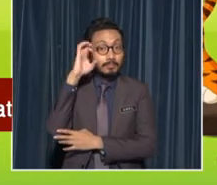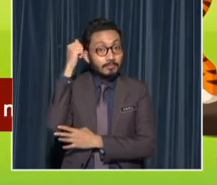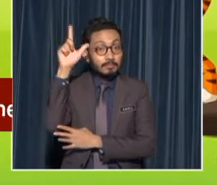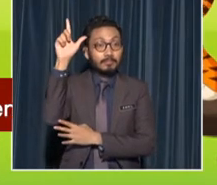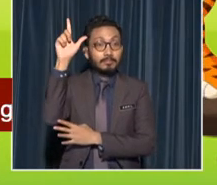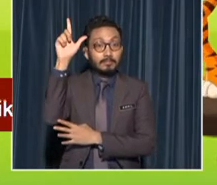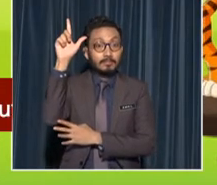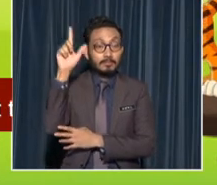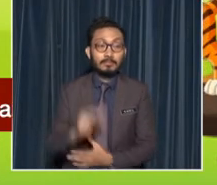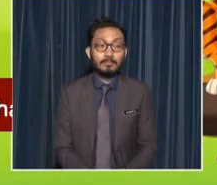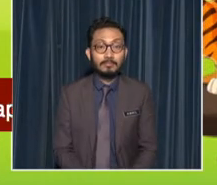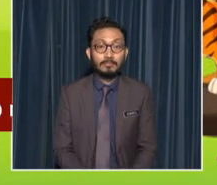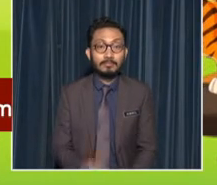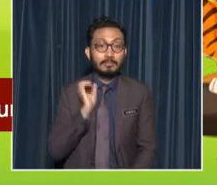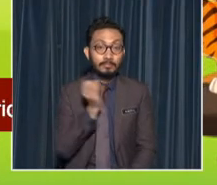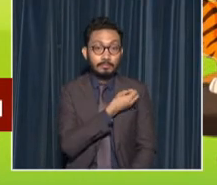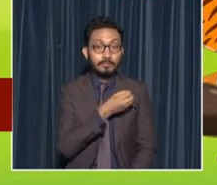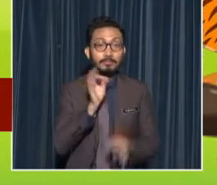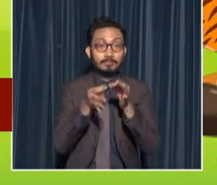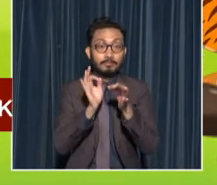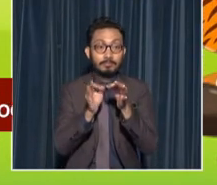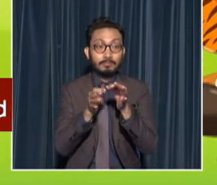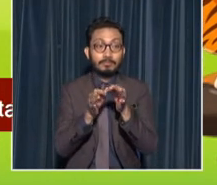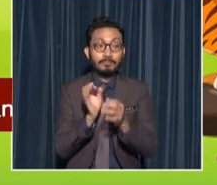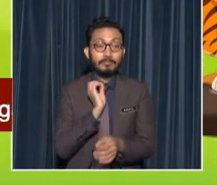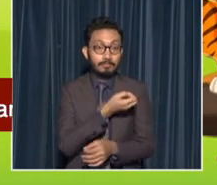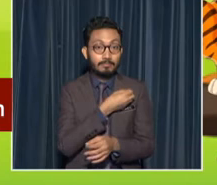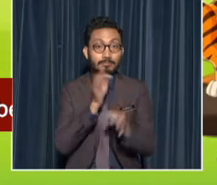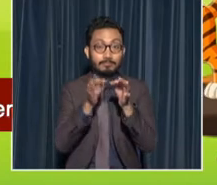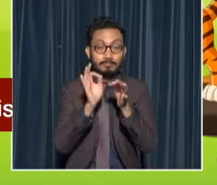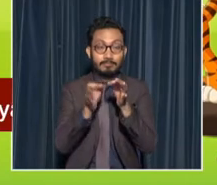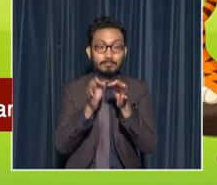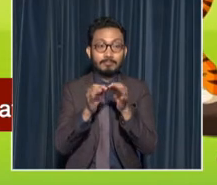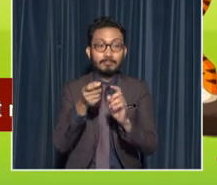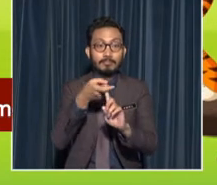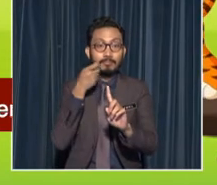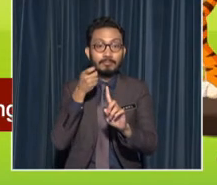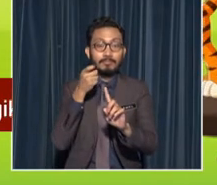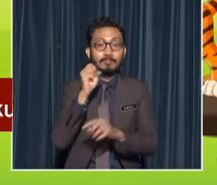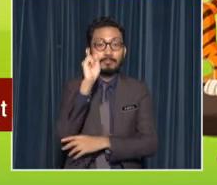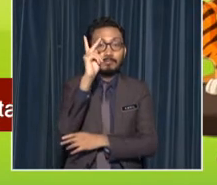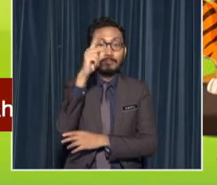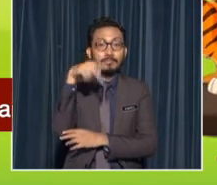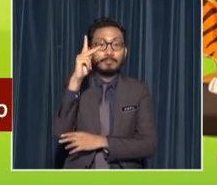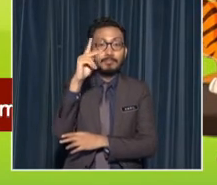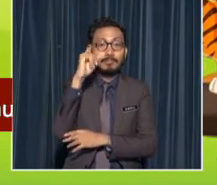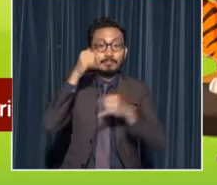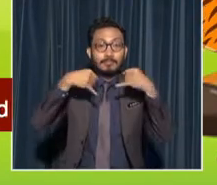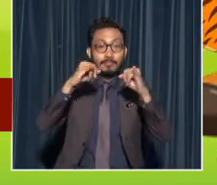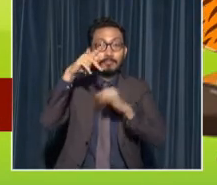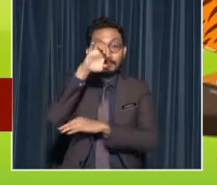Amril Nurman bin Lokman, our sign language interpreter